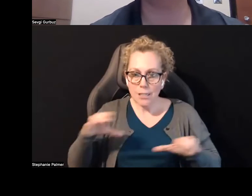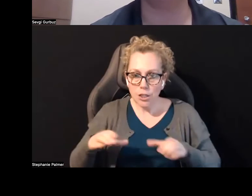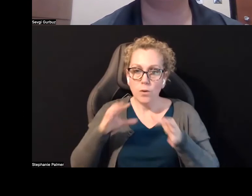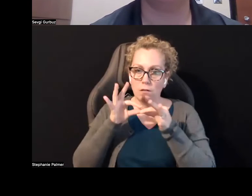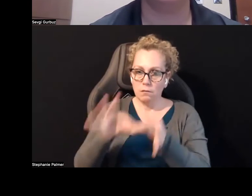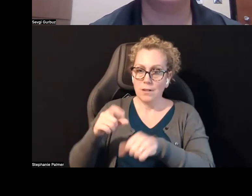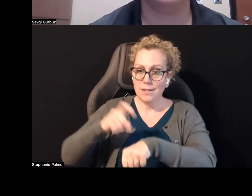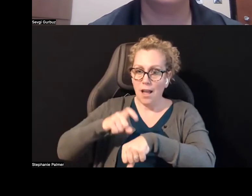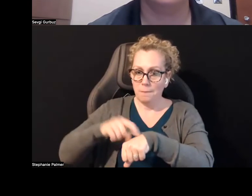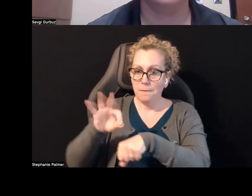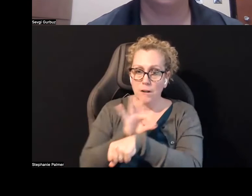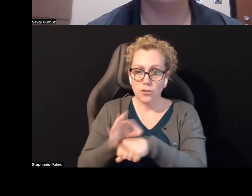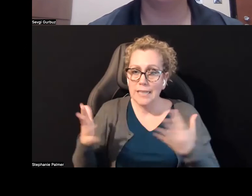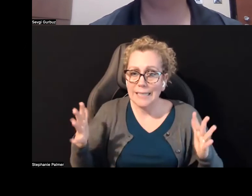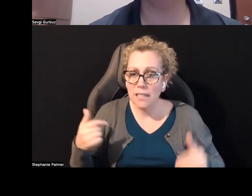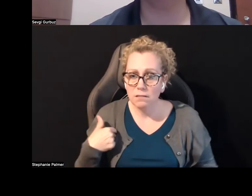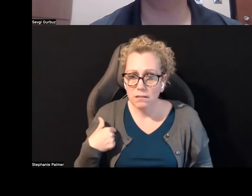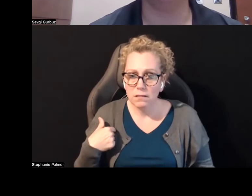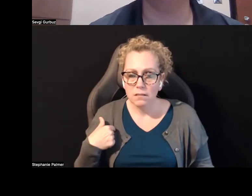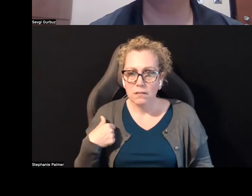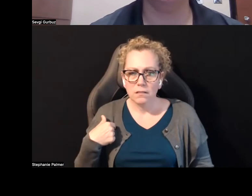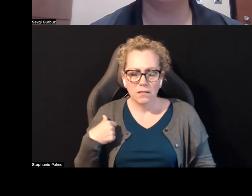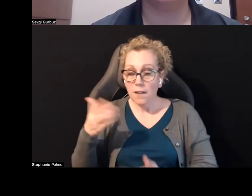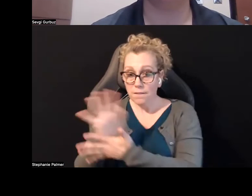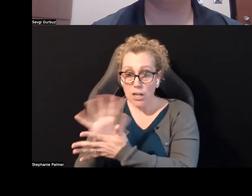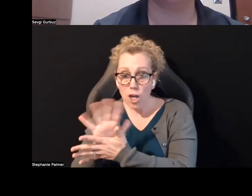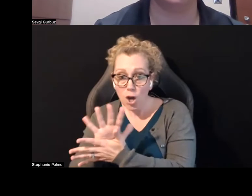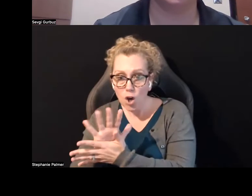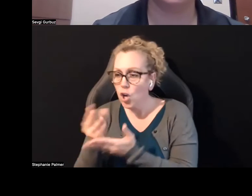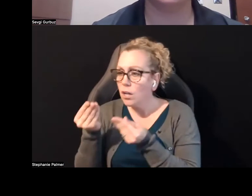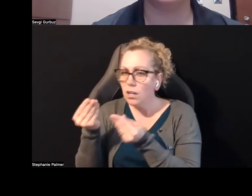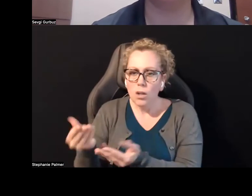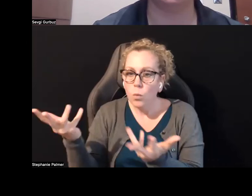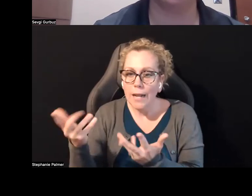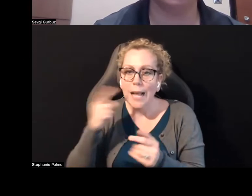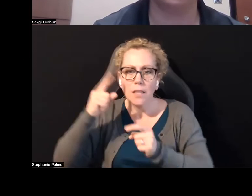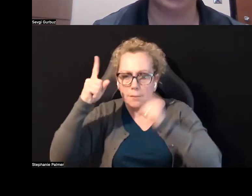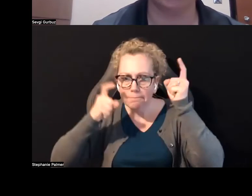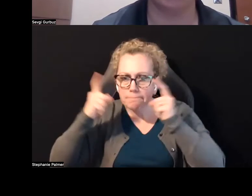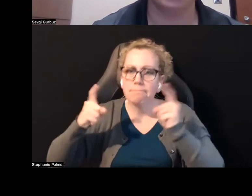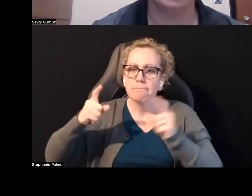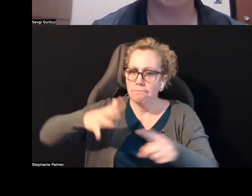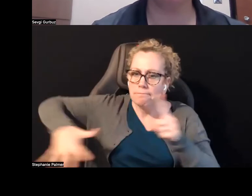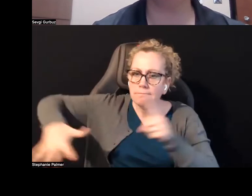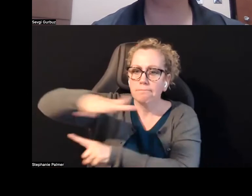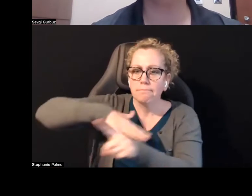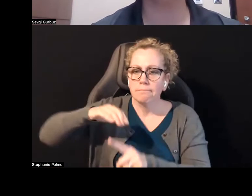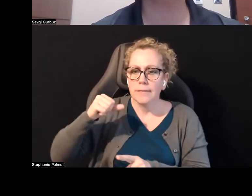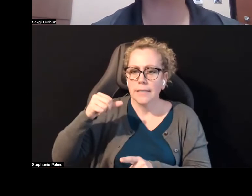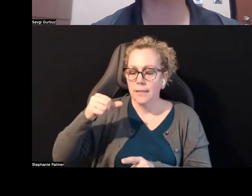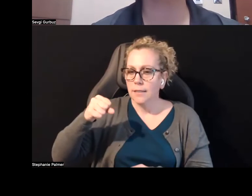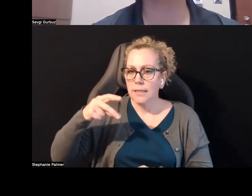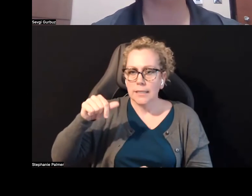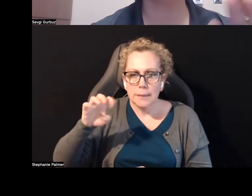time. That's it. What is video doing? Video has expressions, it has spatial information. It's providing